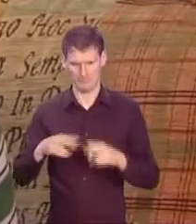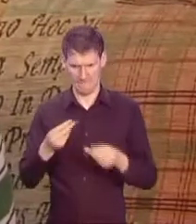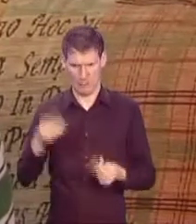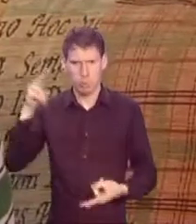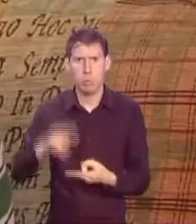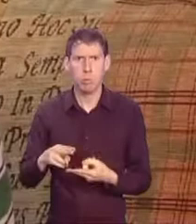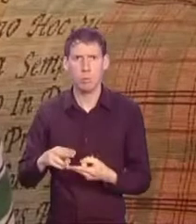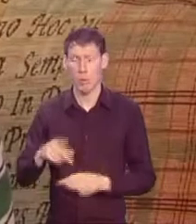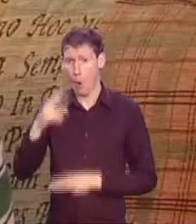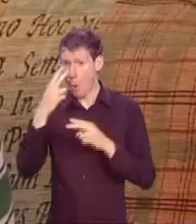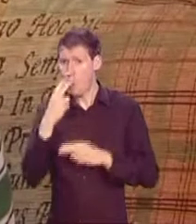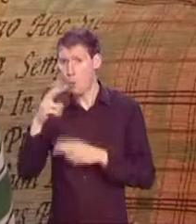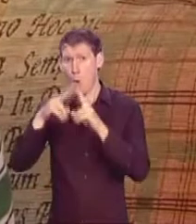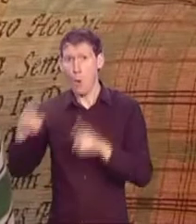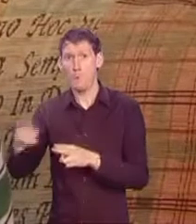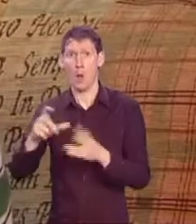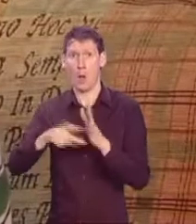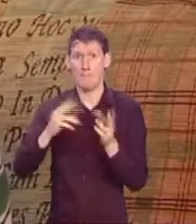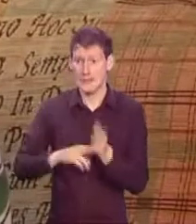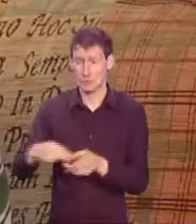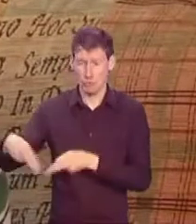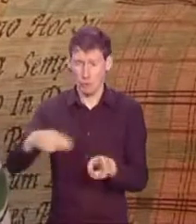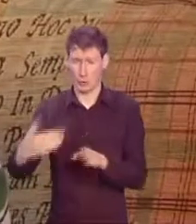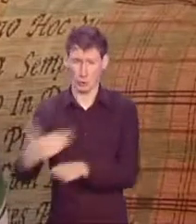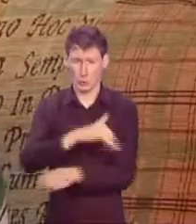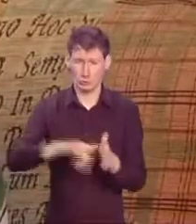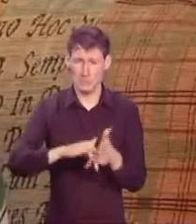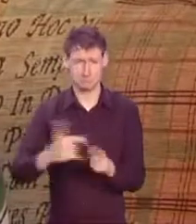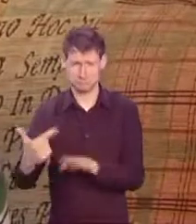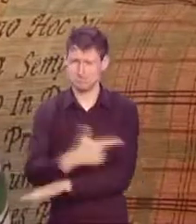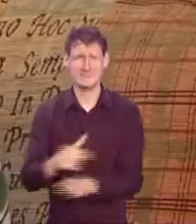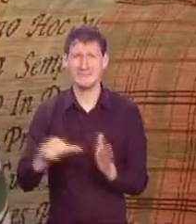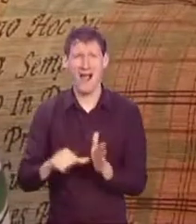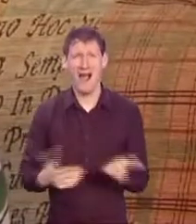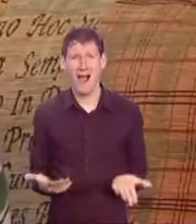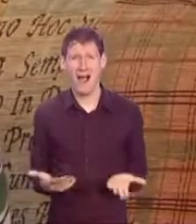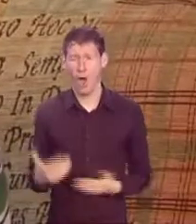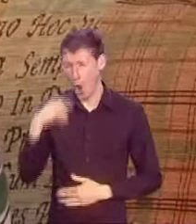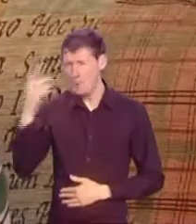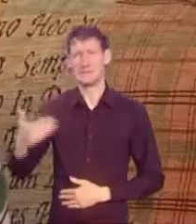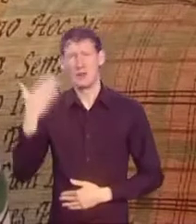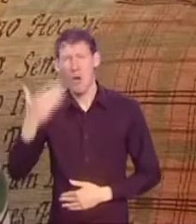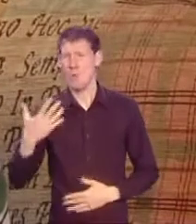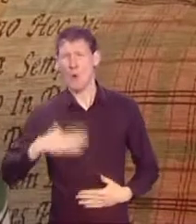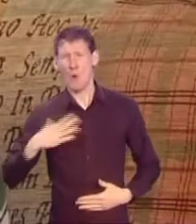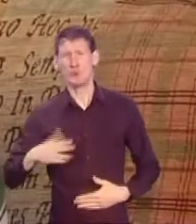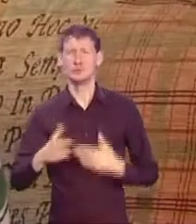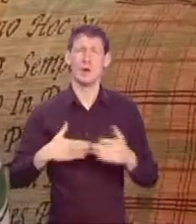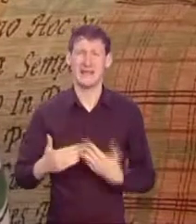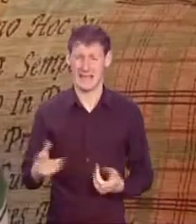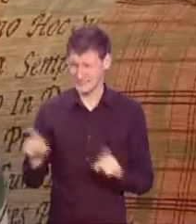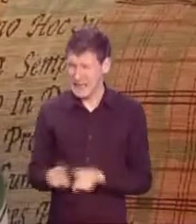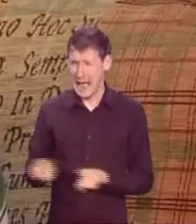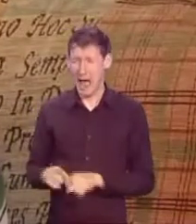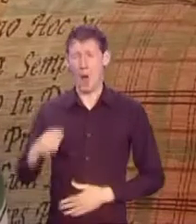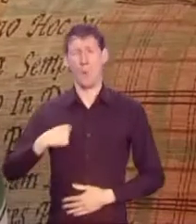Warden complex will have a major road to cross for the shops. You're always on about it. It's always the